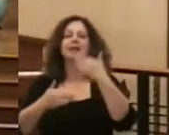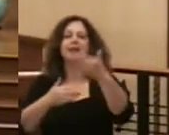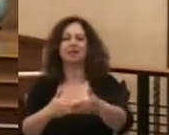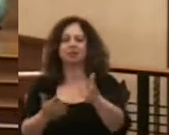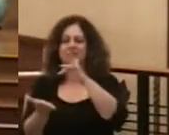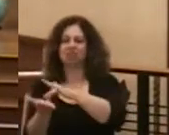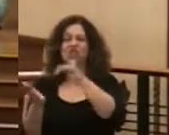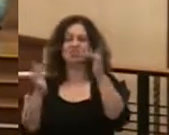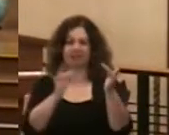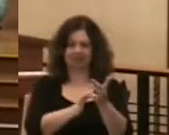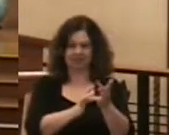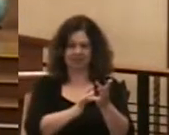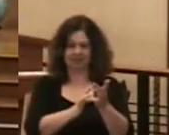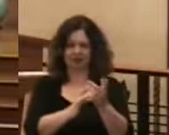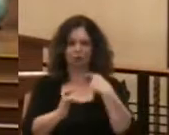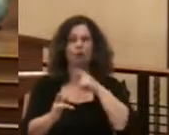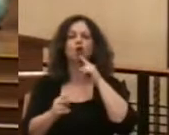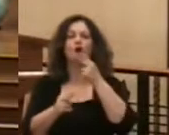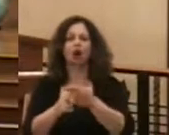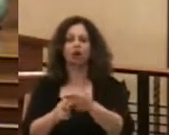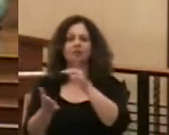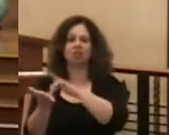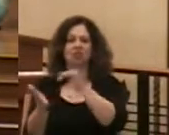of David, we called him.